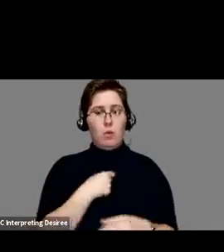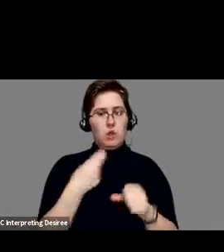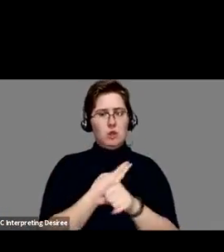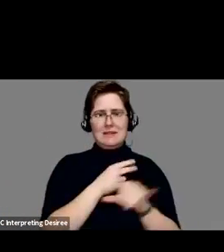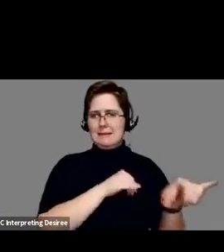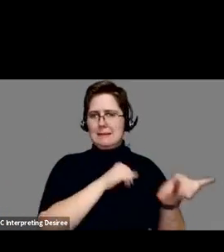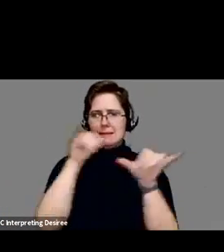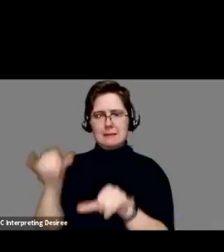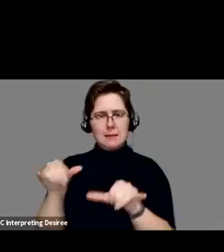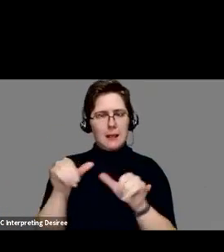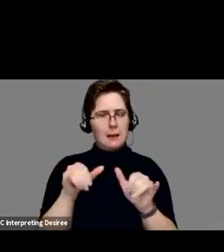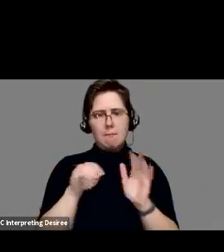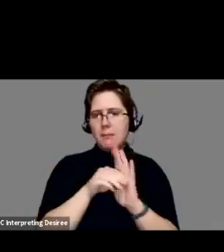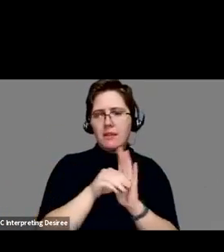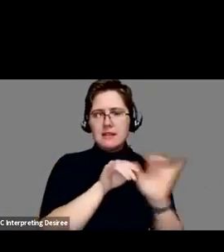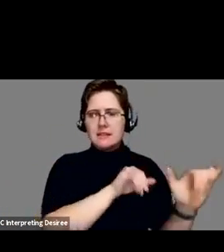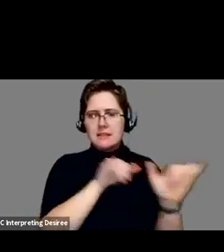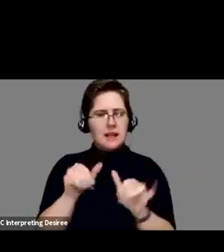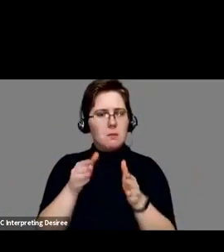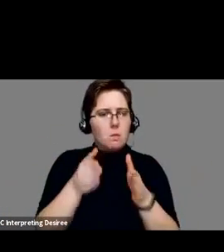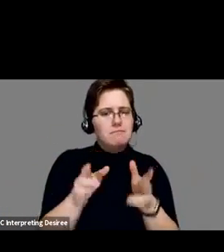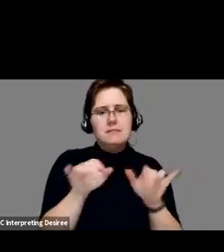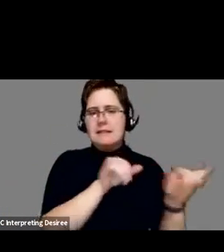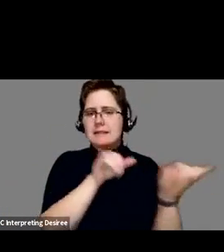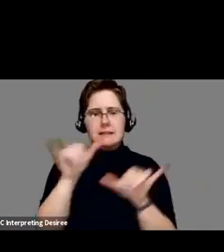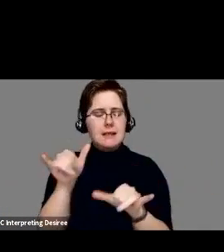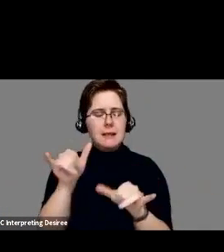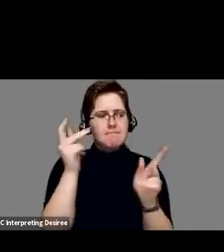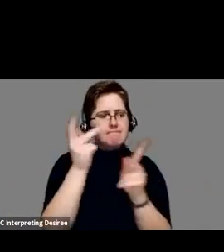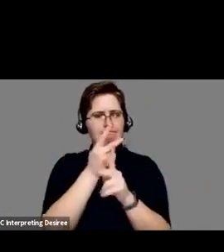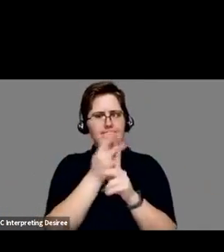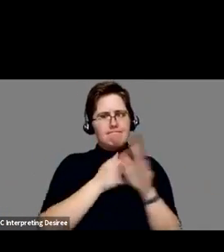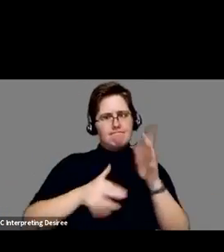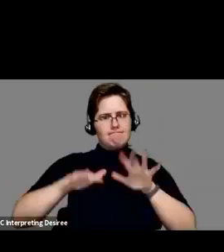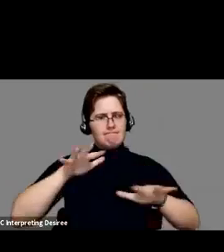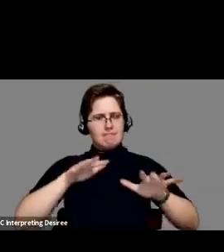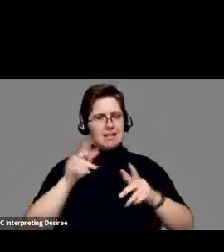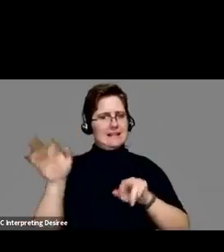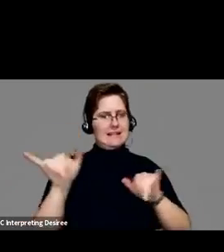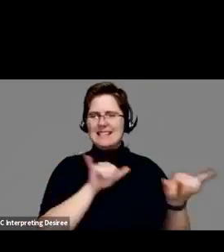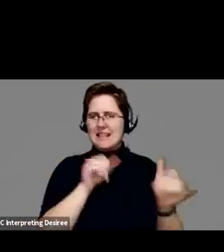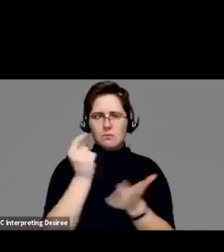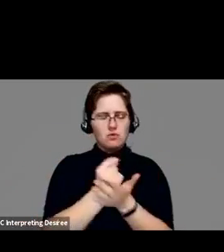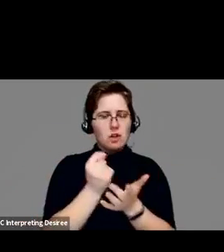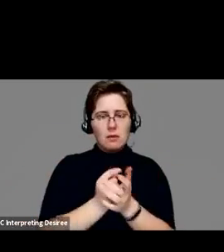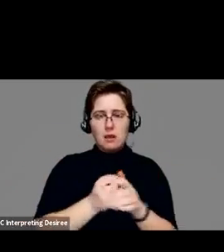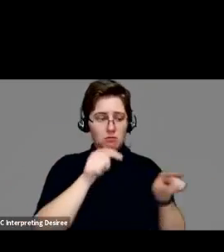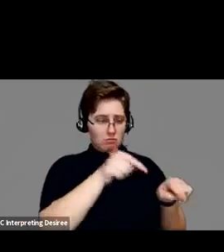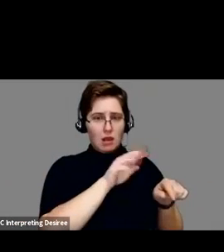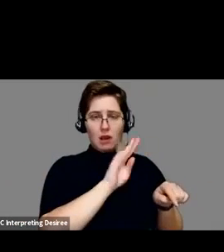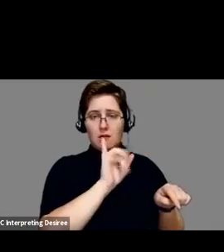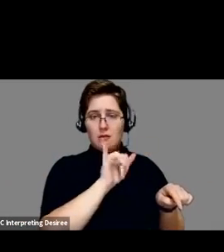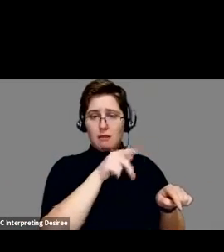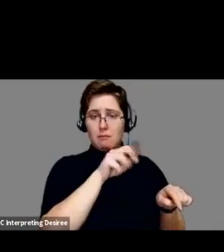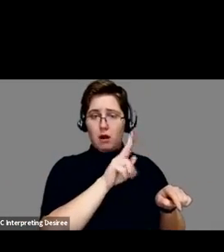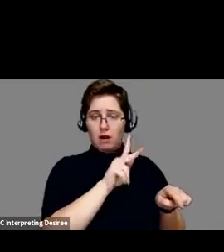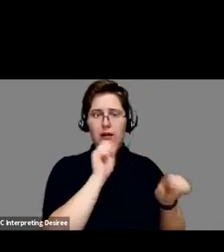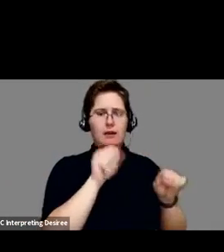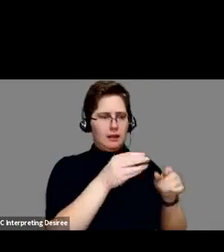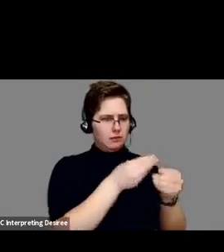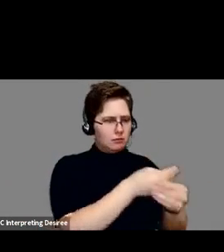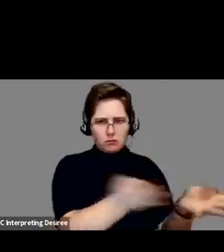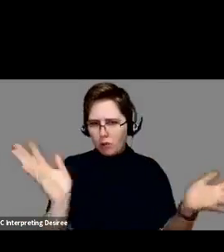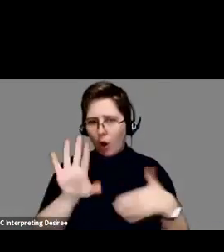same methods, the same pathways, the same algorithms, the same treatments that we were in Bay Park to all of our other